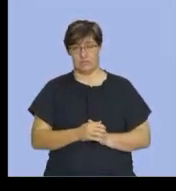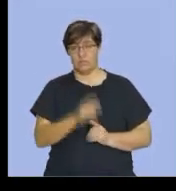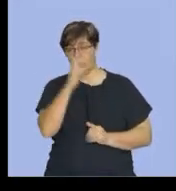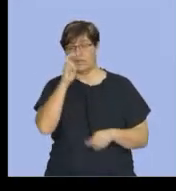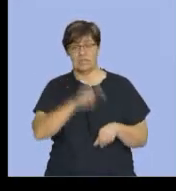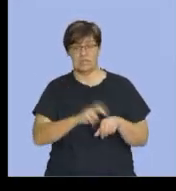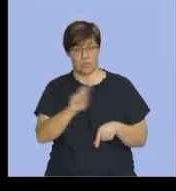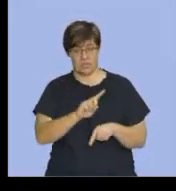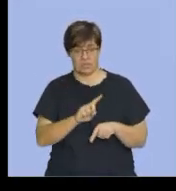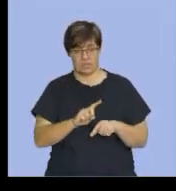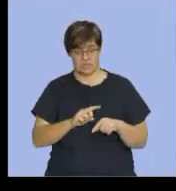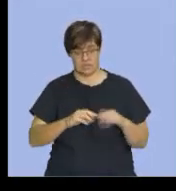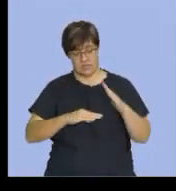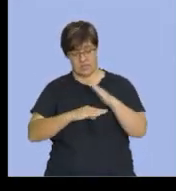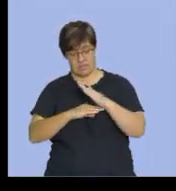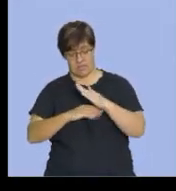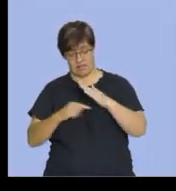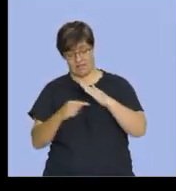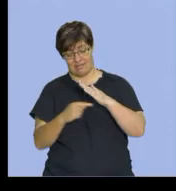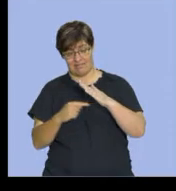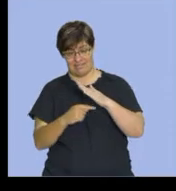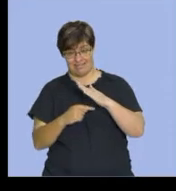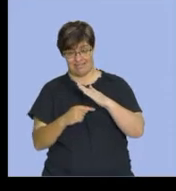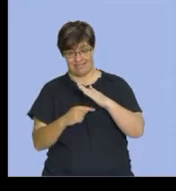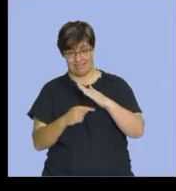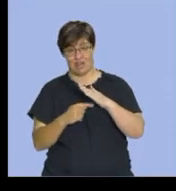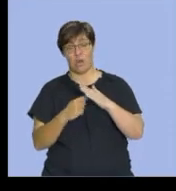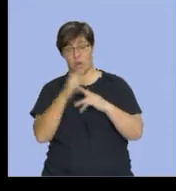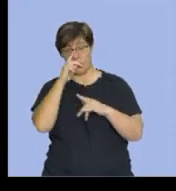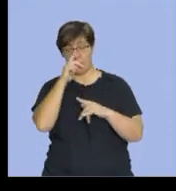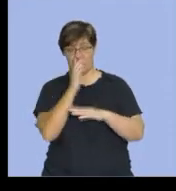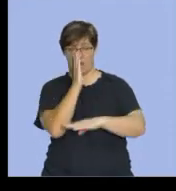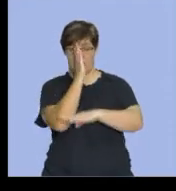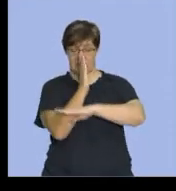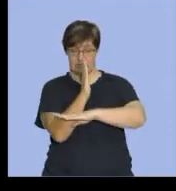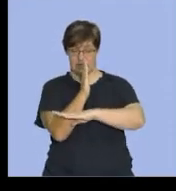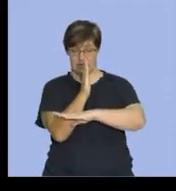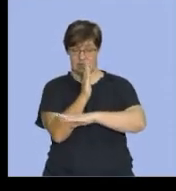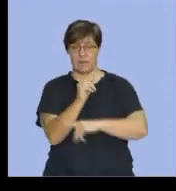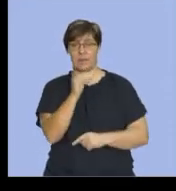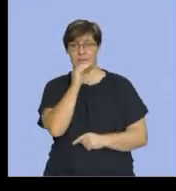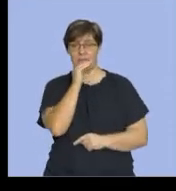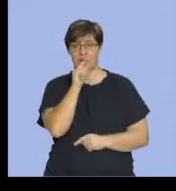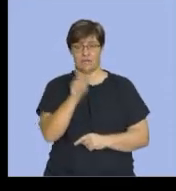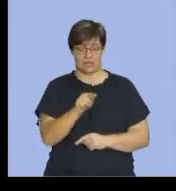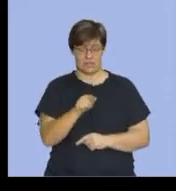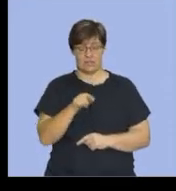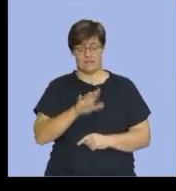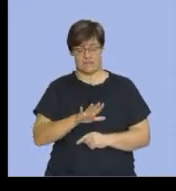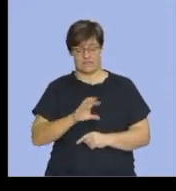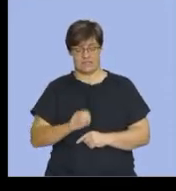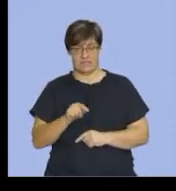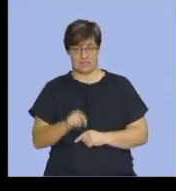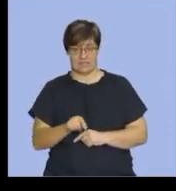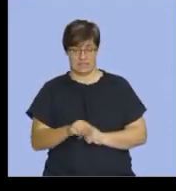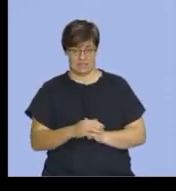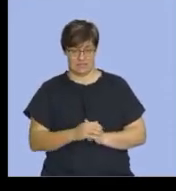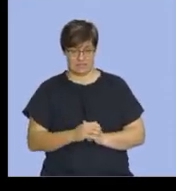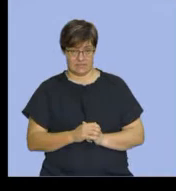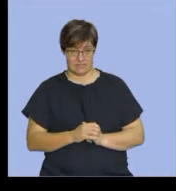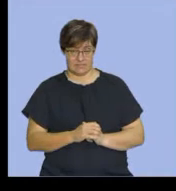vertical. What do I need? I need the angle in the middle. So we remember that they're perpendicular. That makes this angle